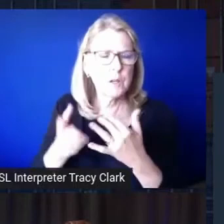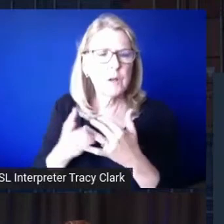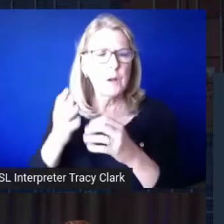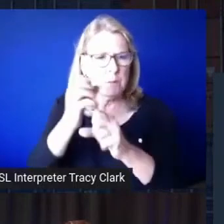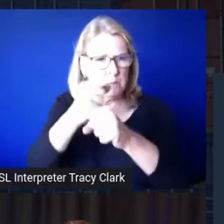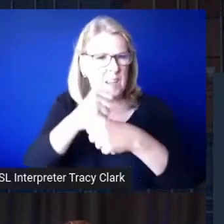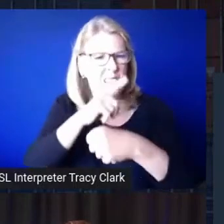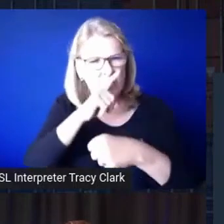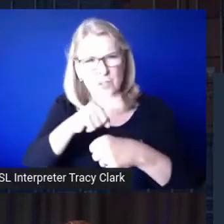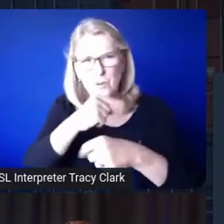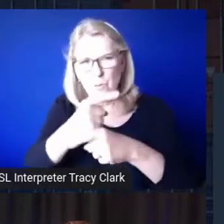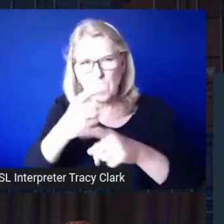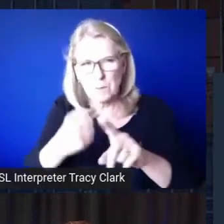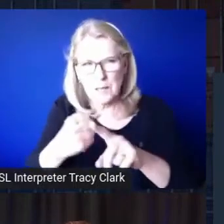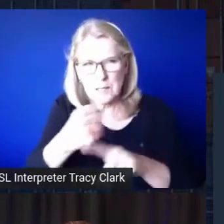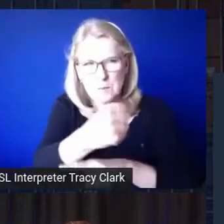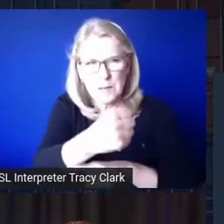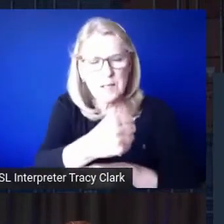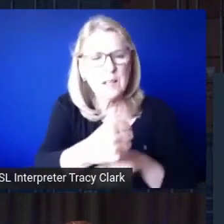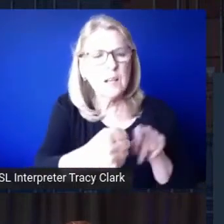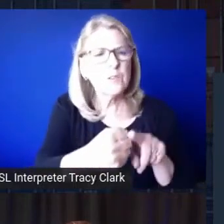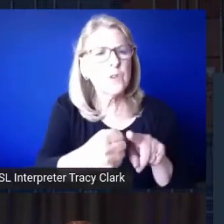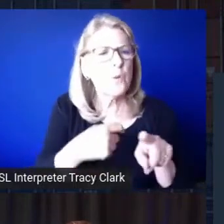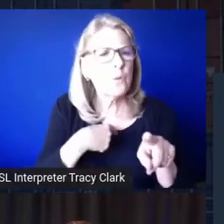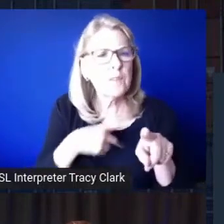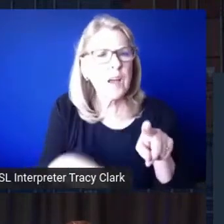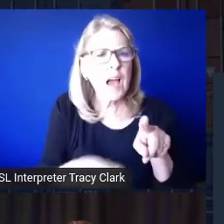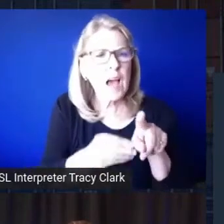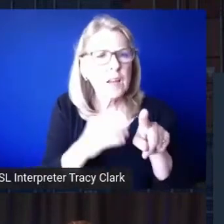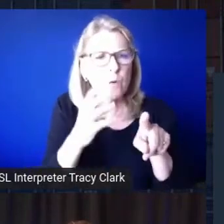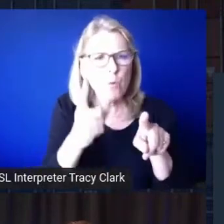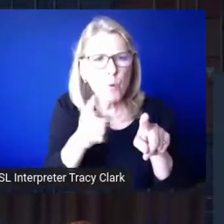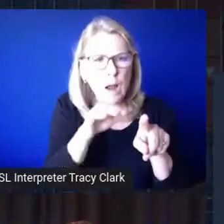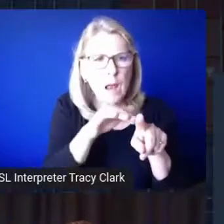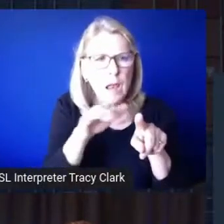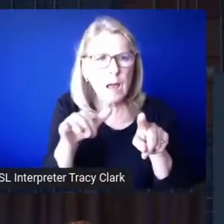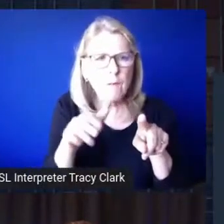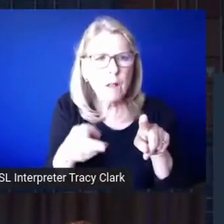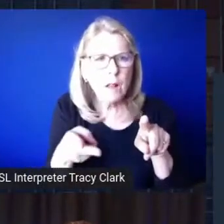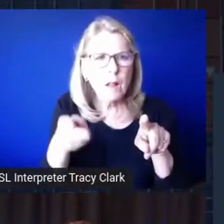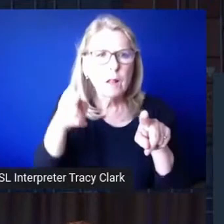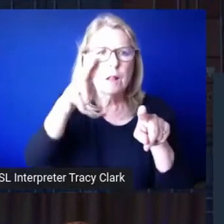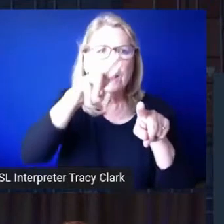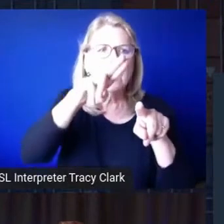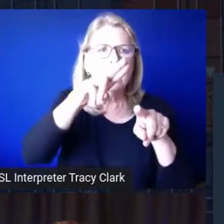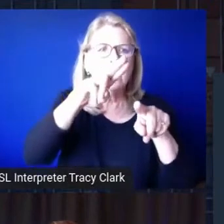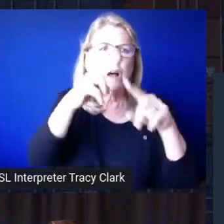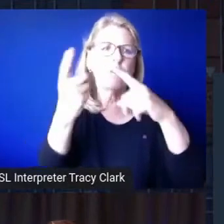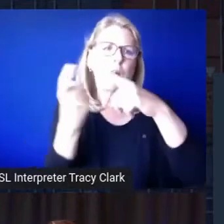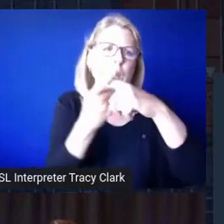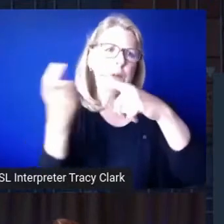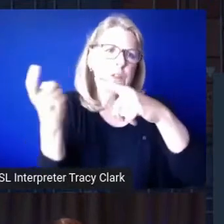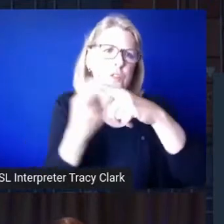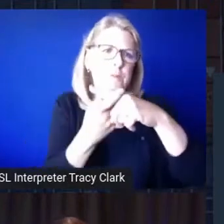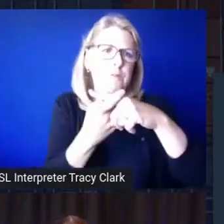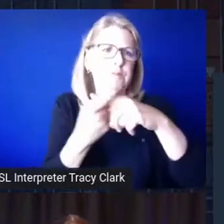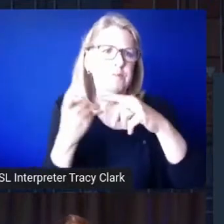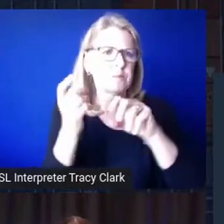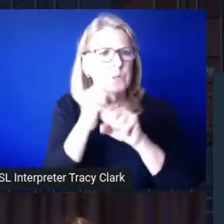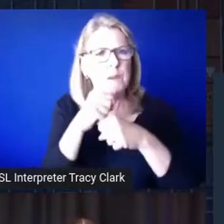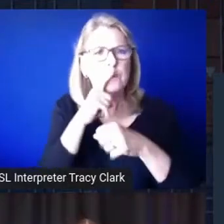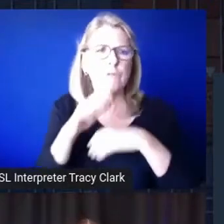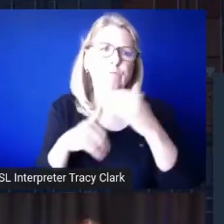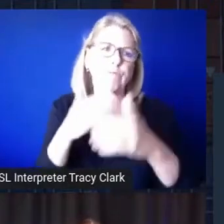of automation on top of that to help simplify those processes a little bit more. For sure. I mean, and I can add to